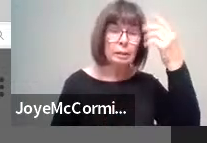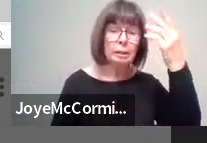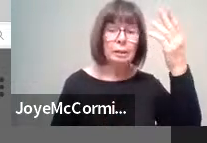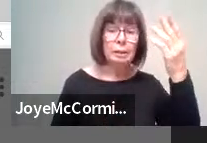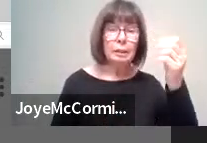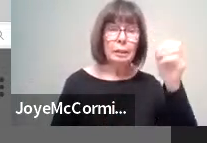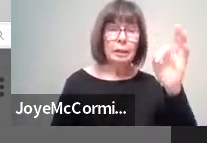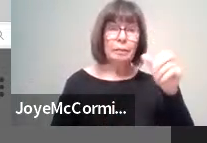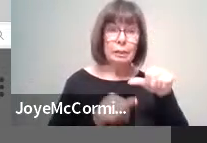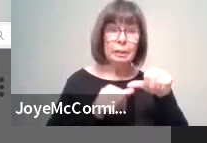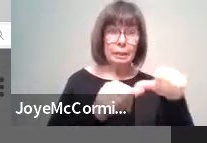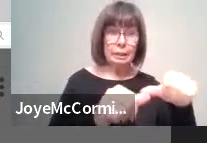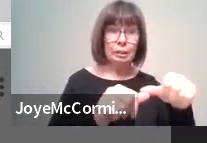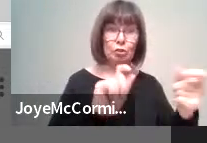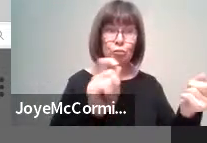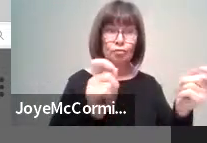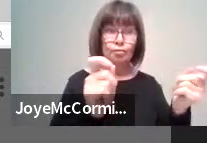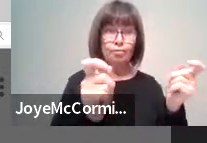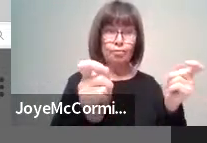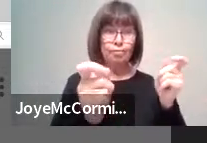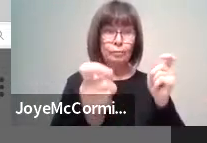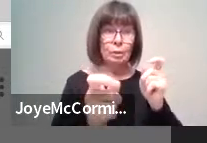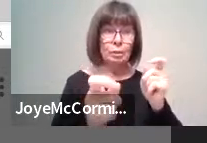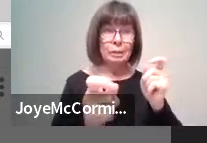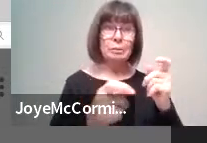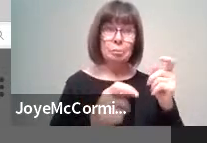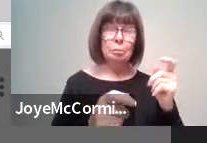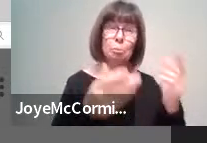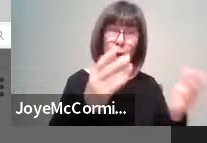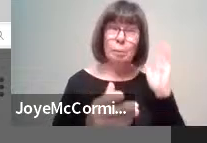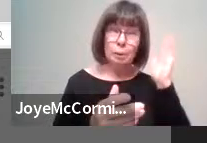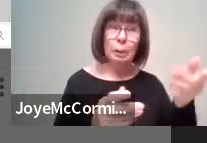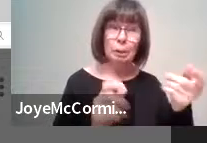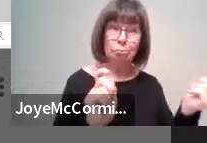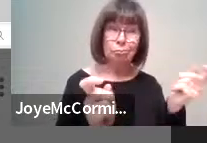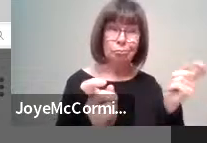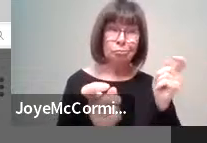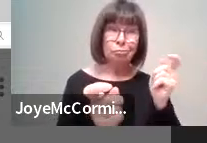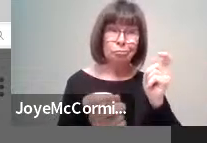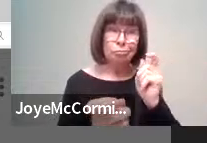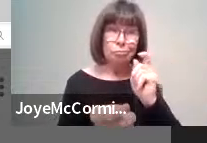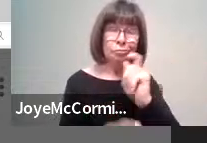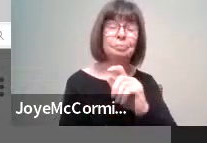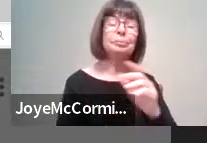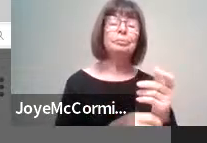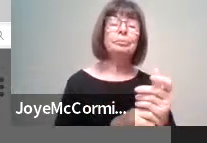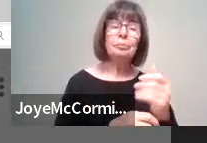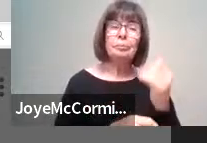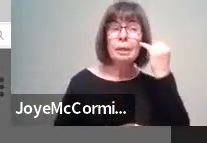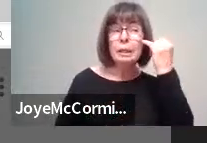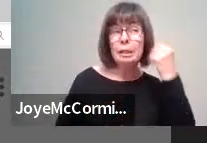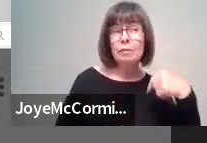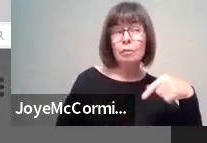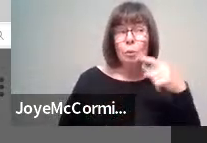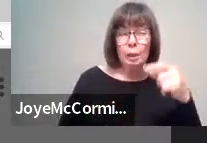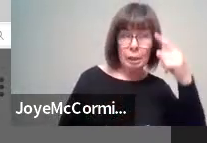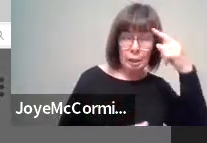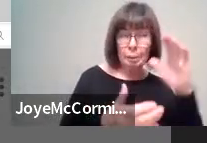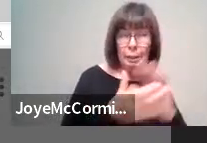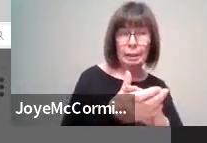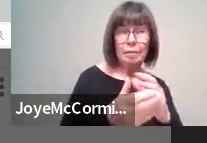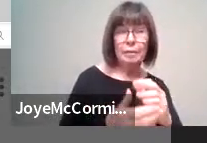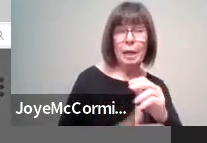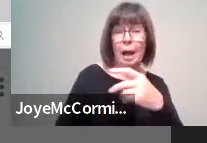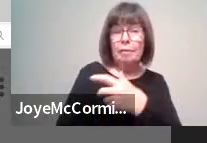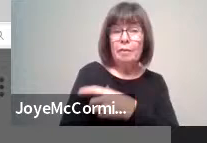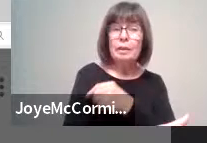if it continues to mutate, which it likely will, and if we believe that the vaccines will provide